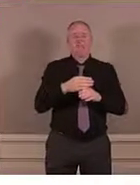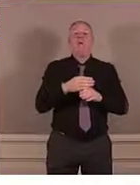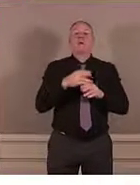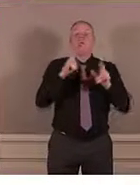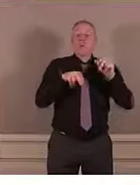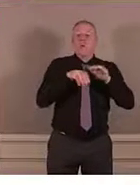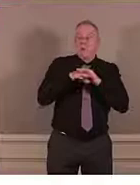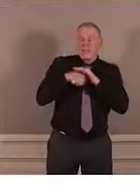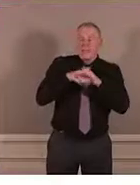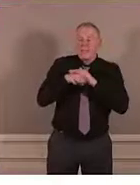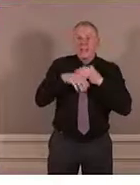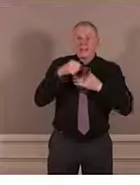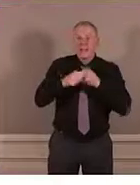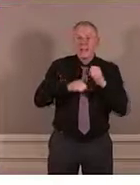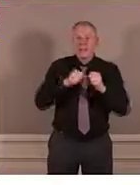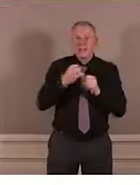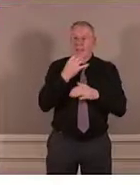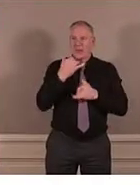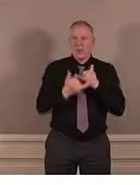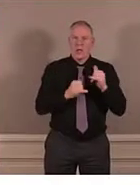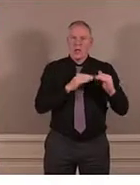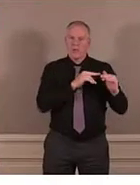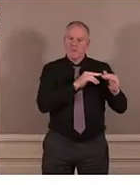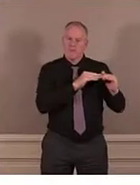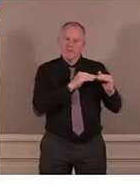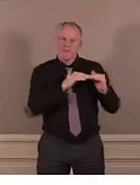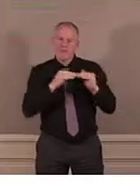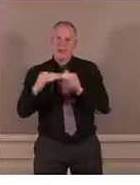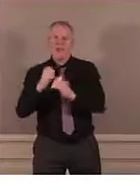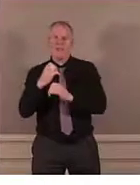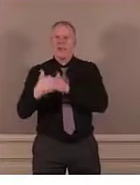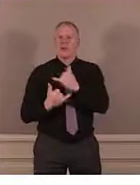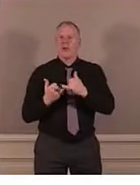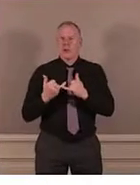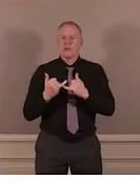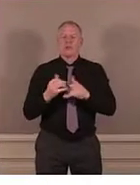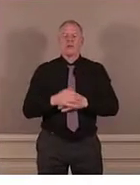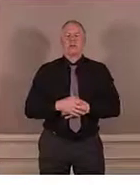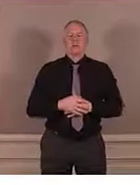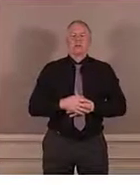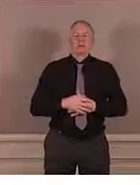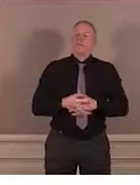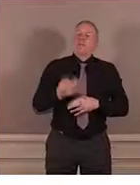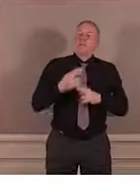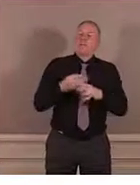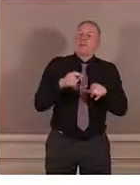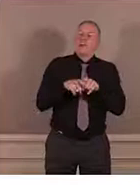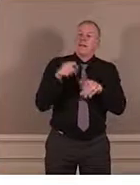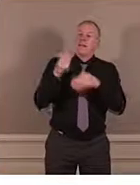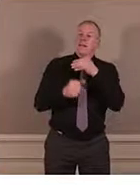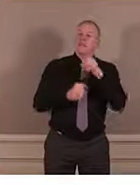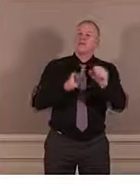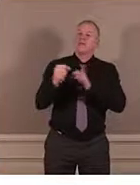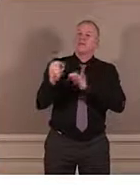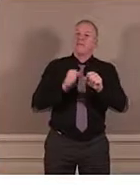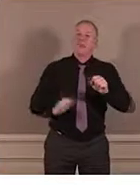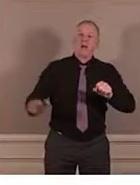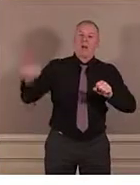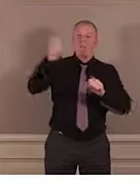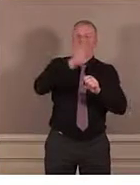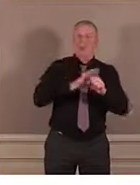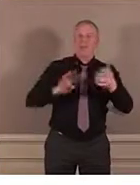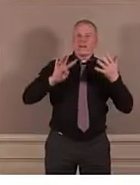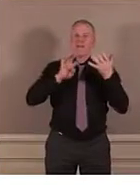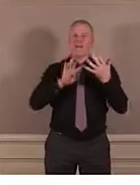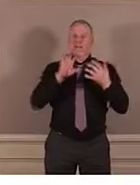people coming into day services, it's consistent year on year. And we also found that day services are distributed across all of the